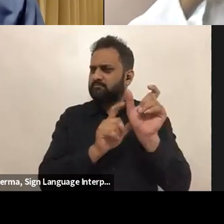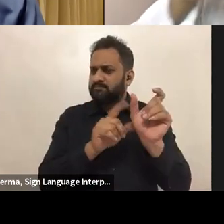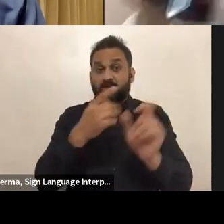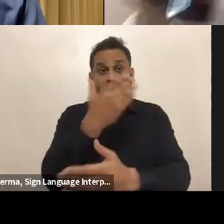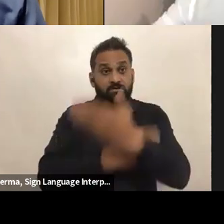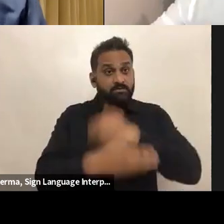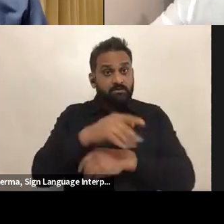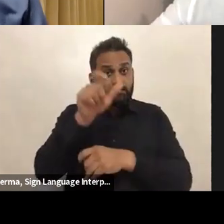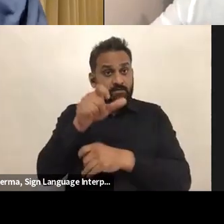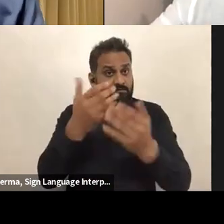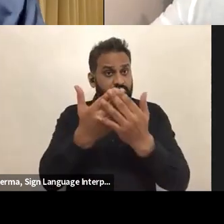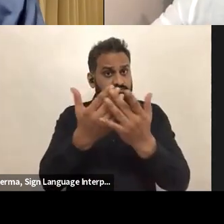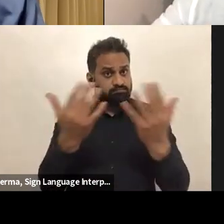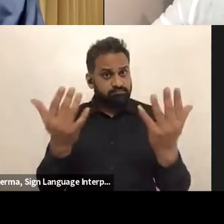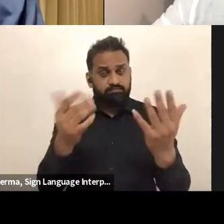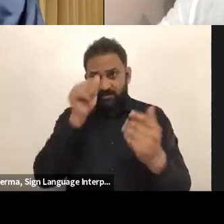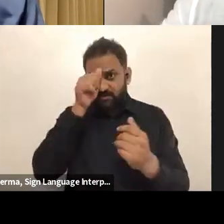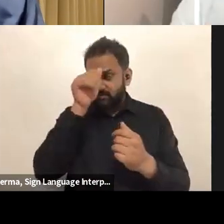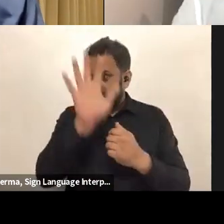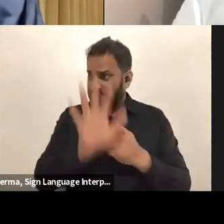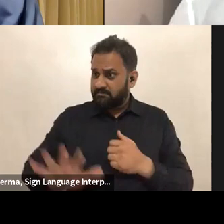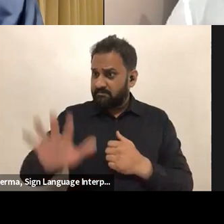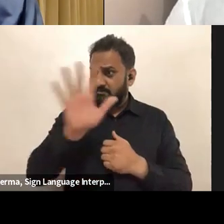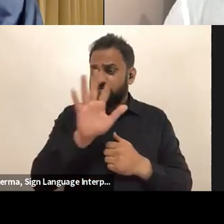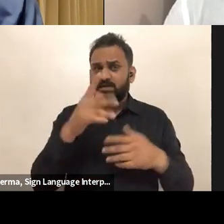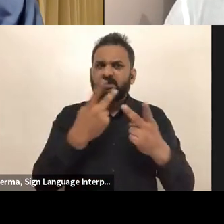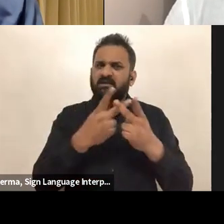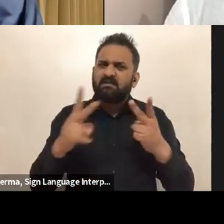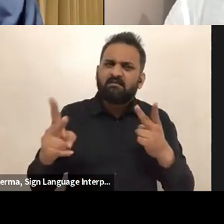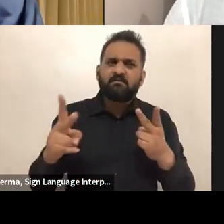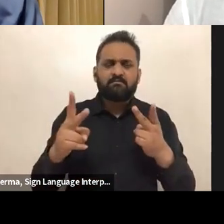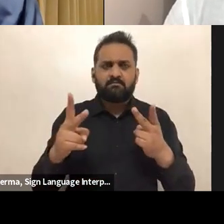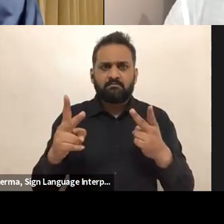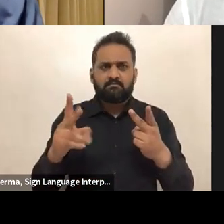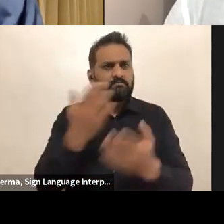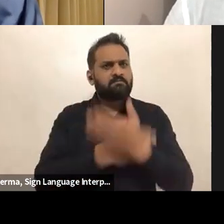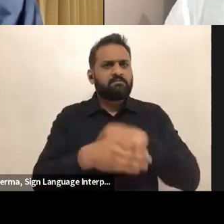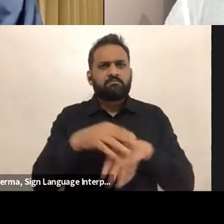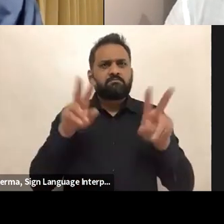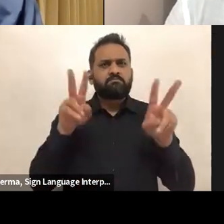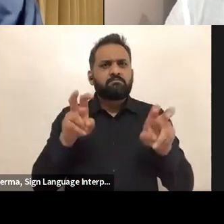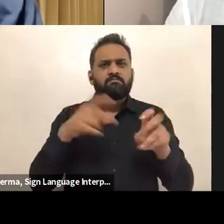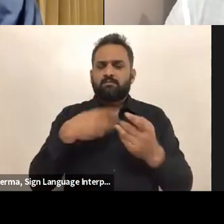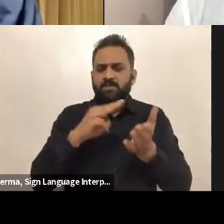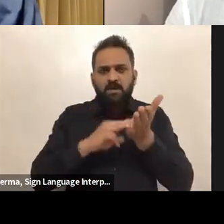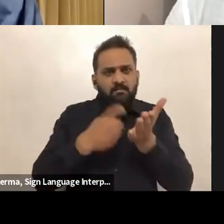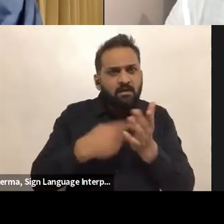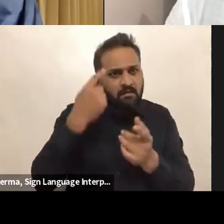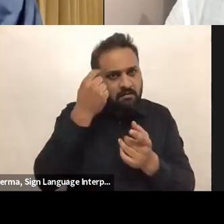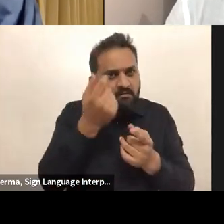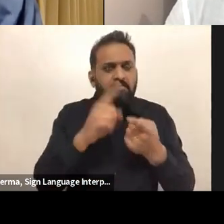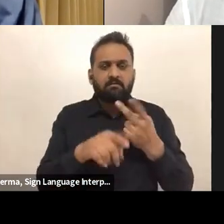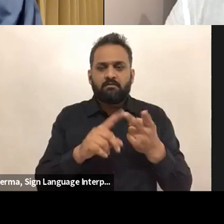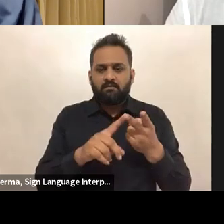and how many Indians are dealing with various aspects of disability, including mental illness and other things that we